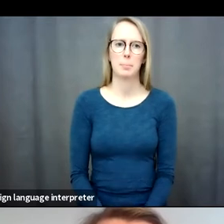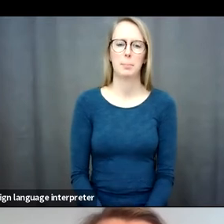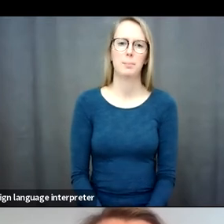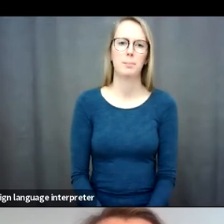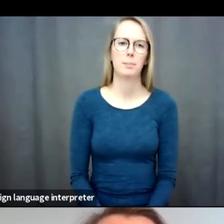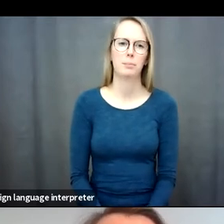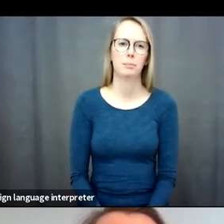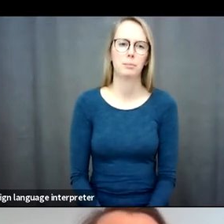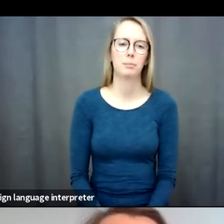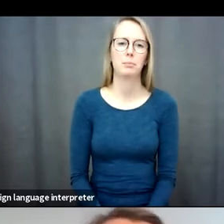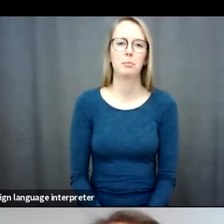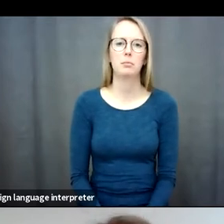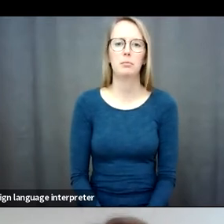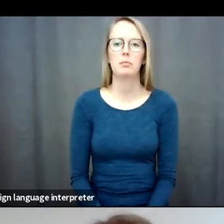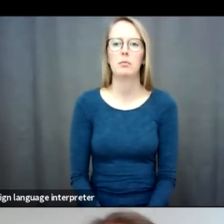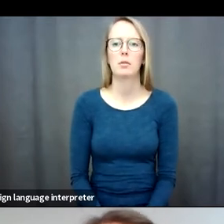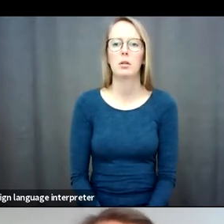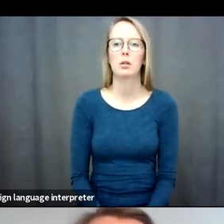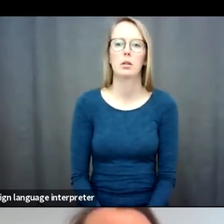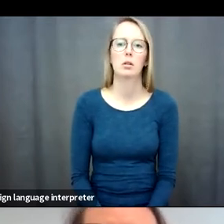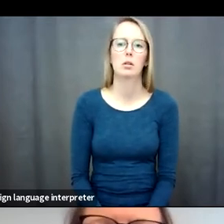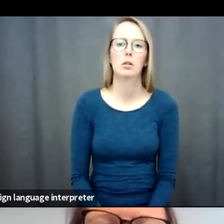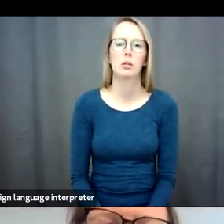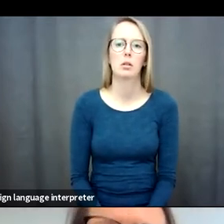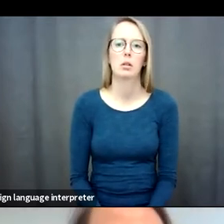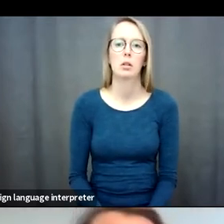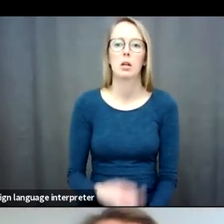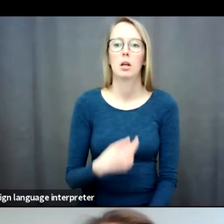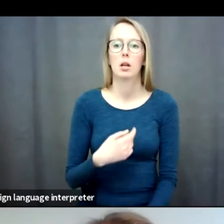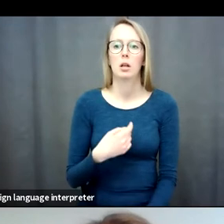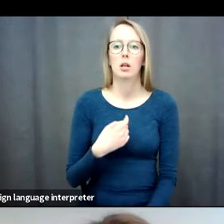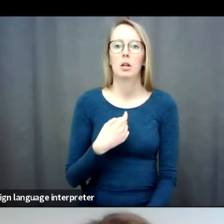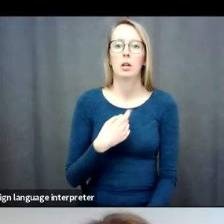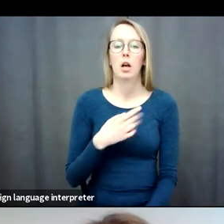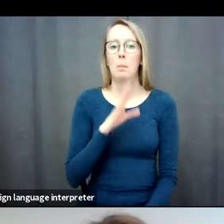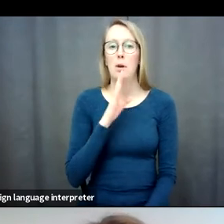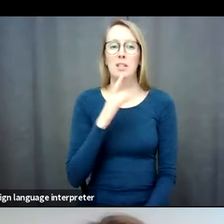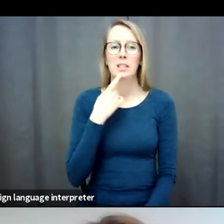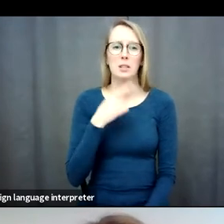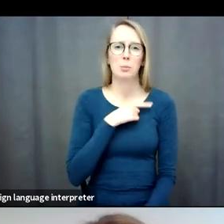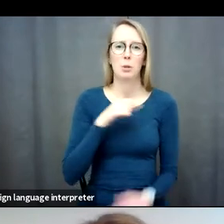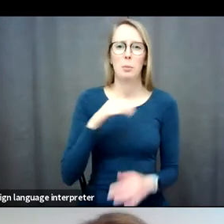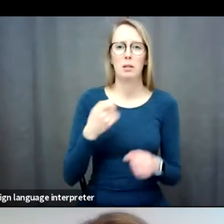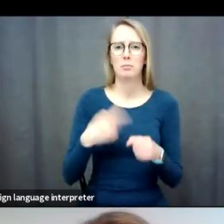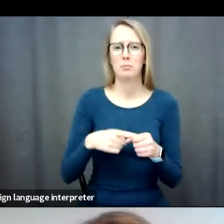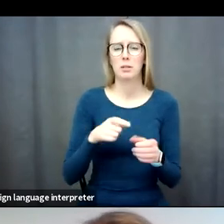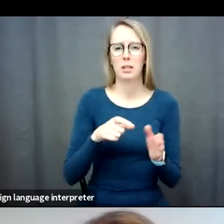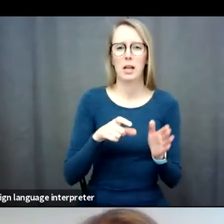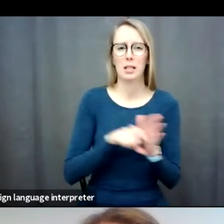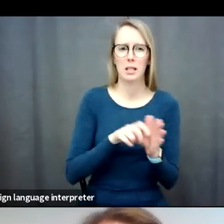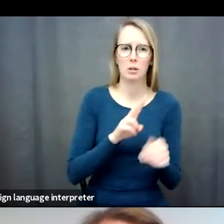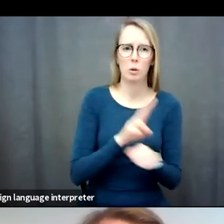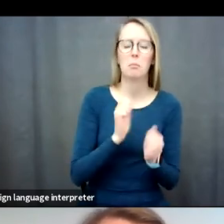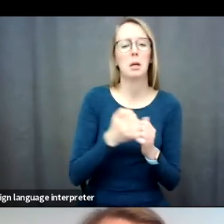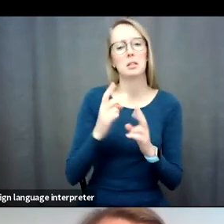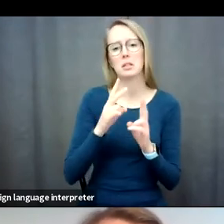conversations. But I will not say anything more about Article 12, but I think our main goal is the same as